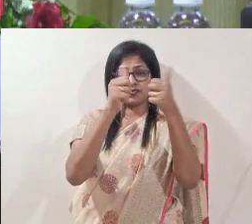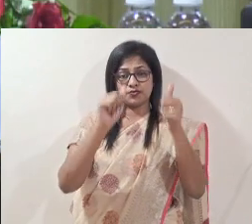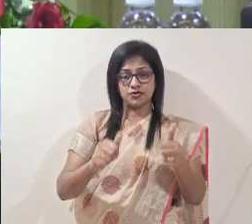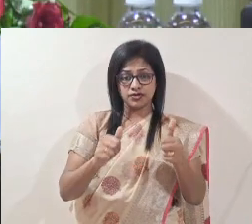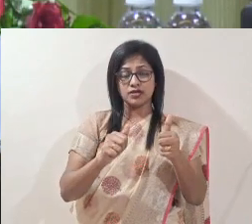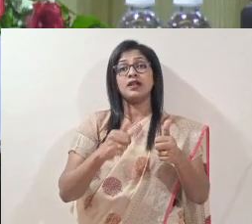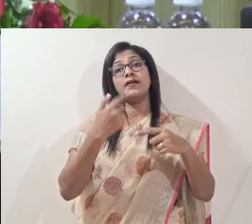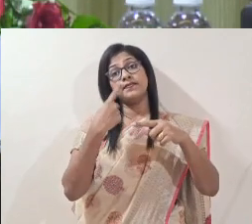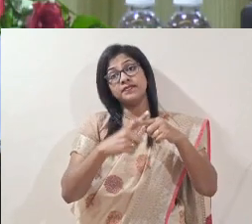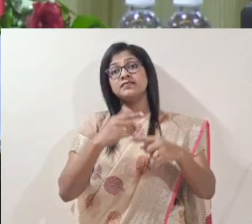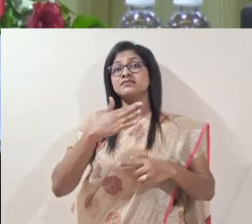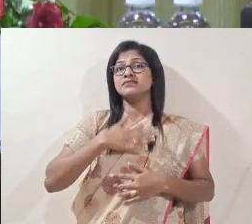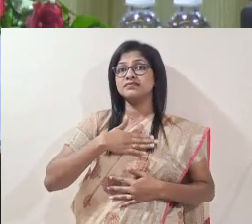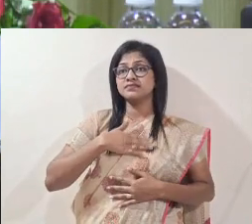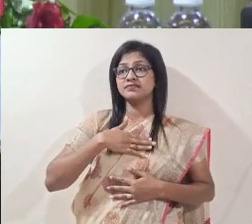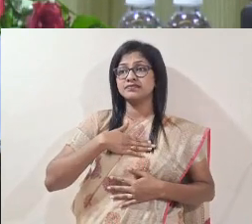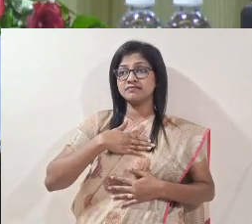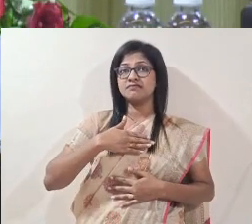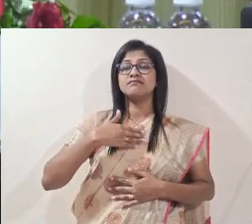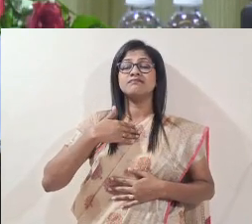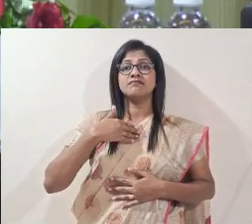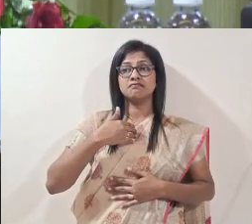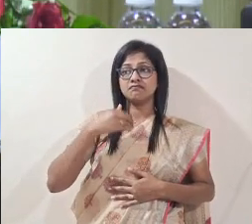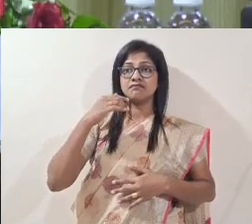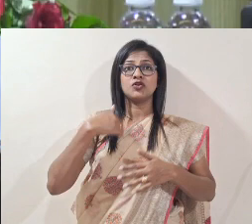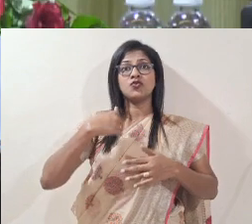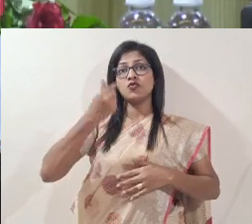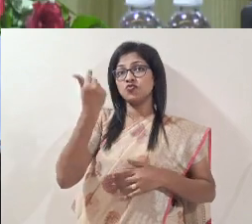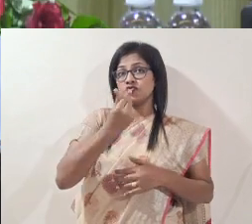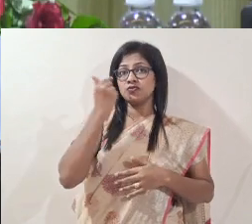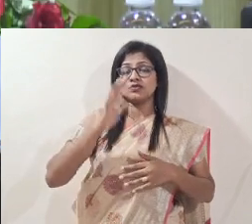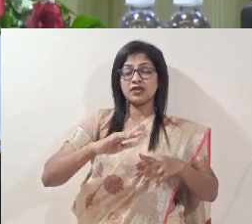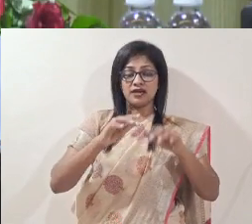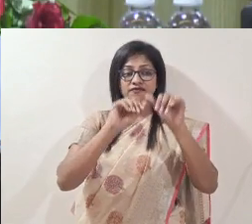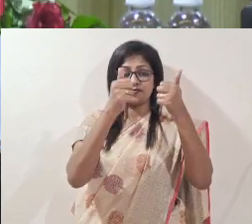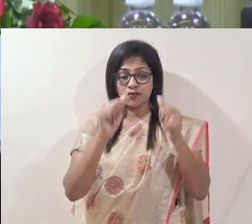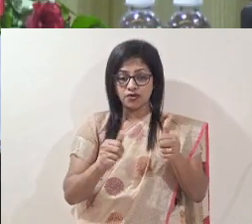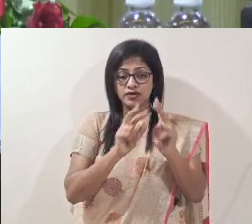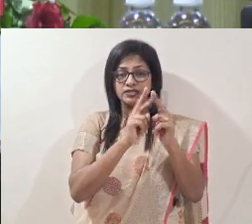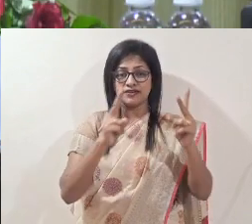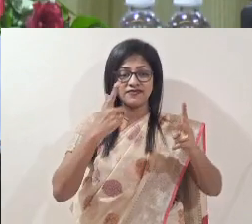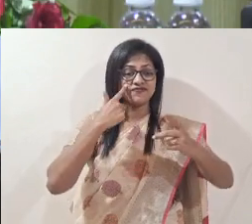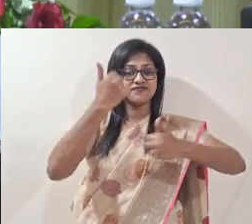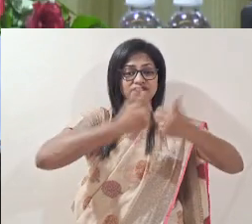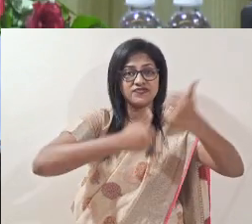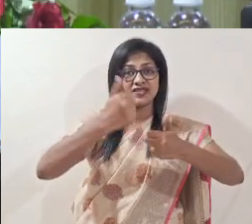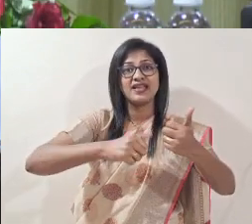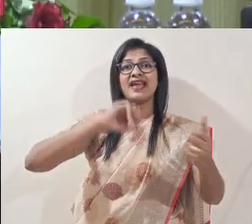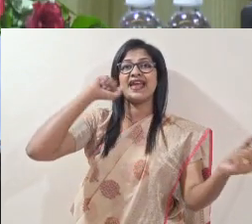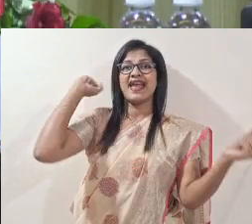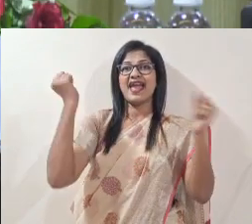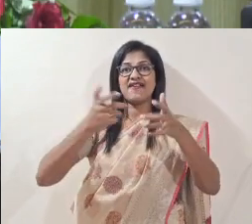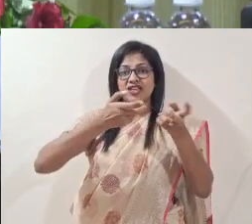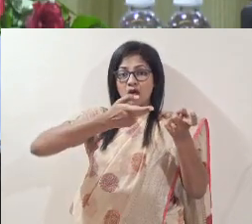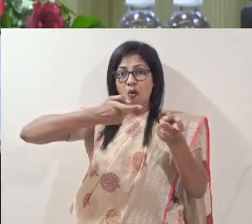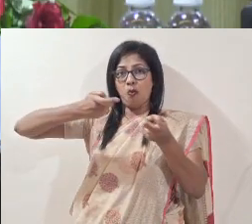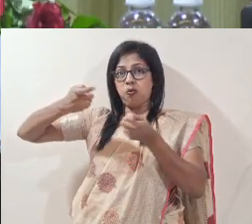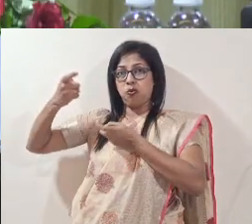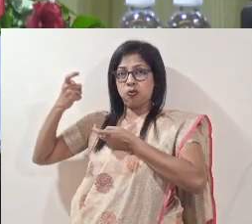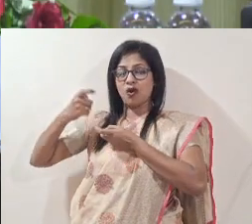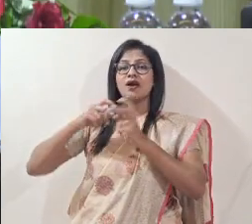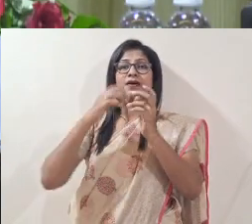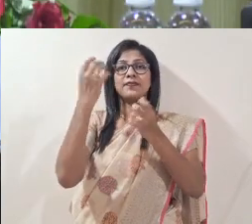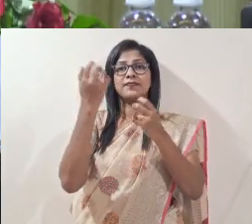had an opportunity also to test land use transport model using the Lowry's models. And we have seen